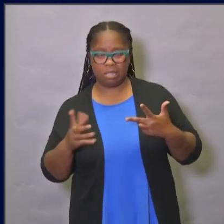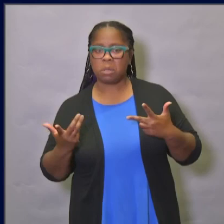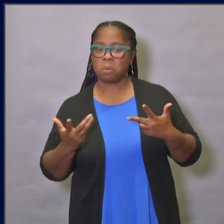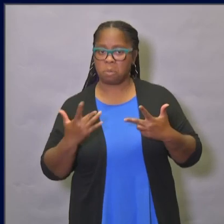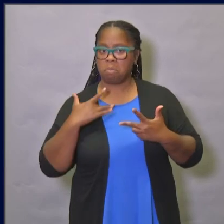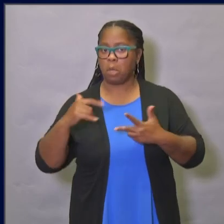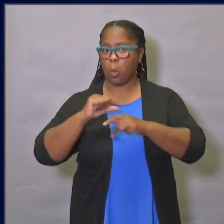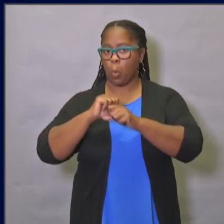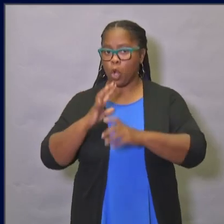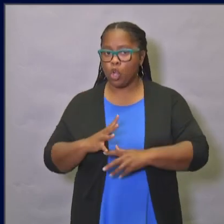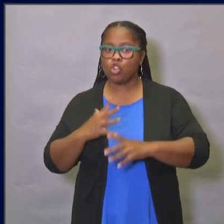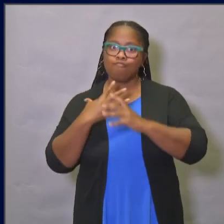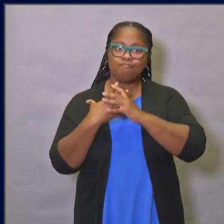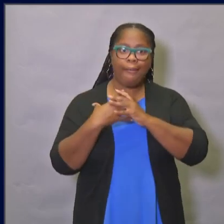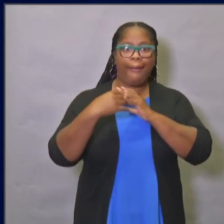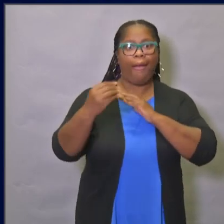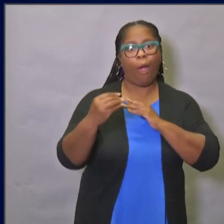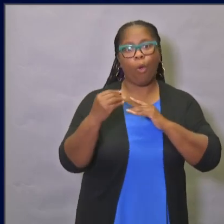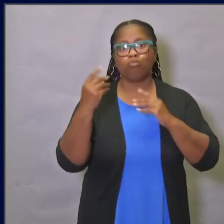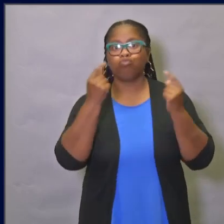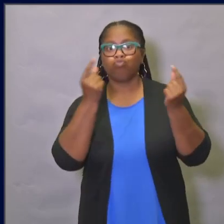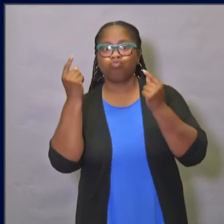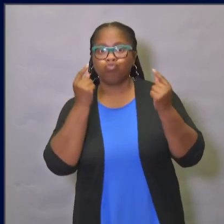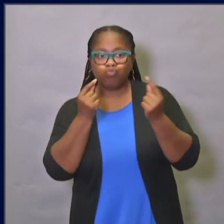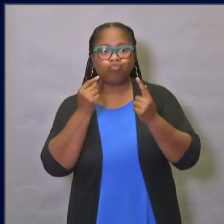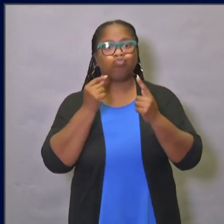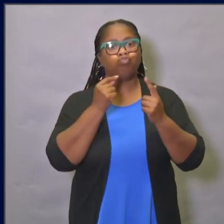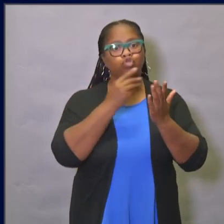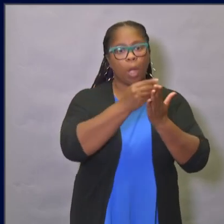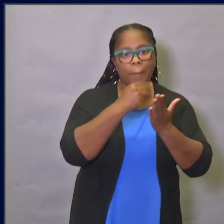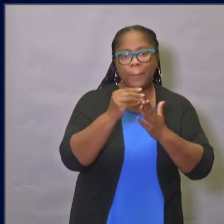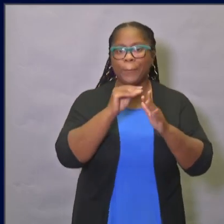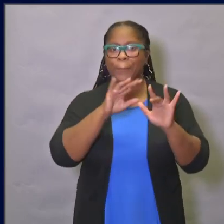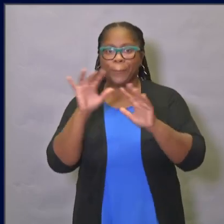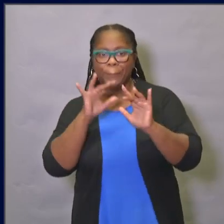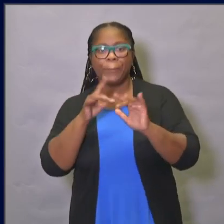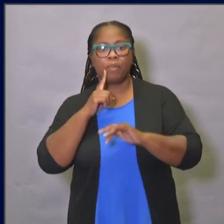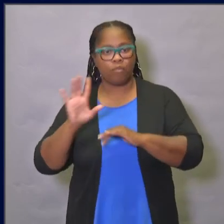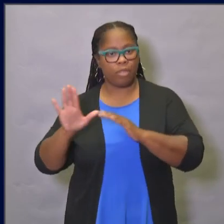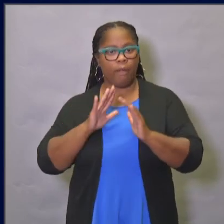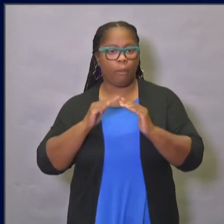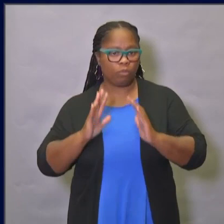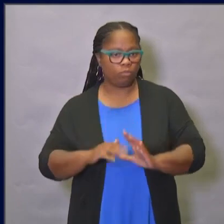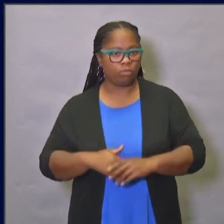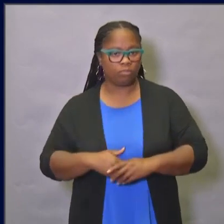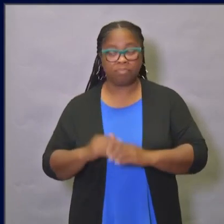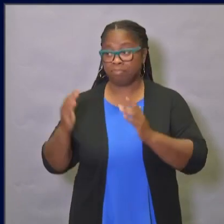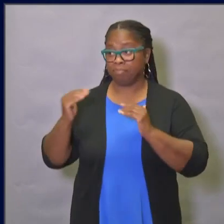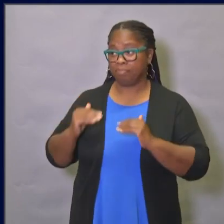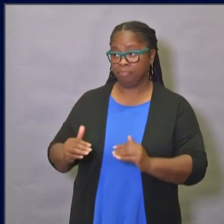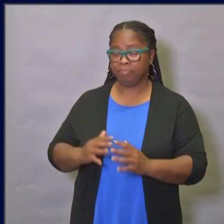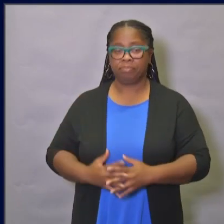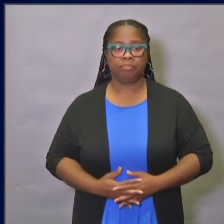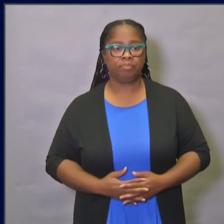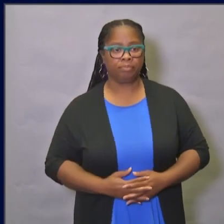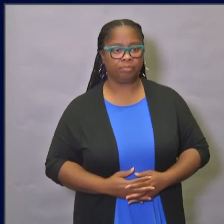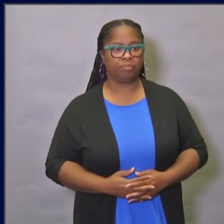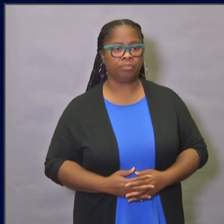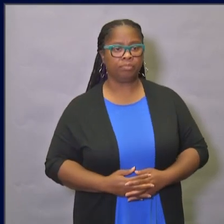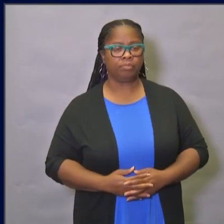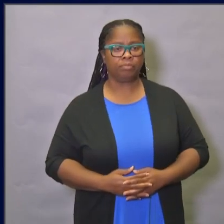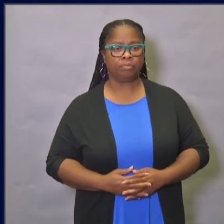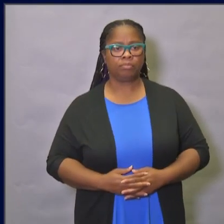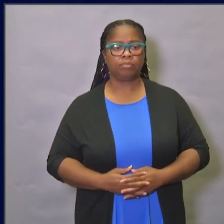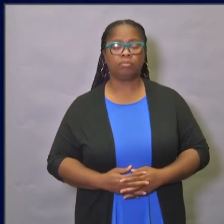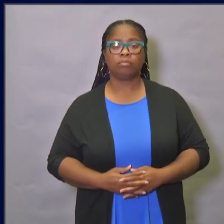out of their homes doing the shopping and the errands for their household. The next slide, please. Among people who